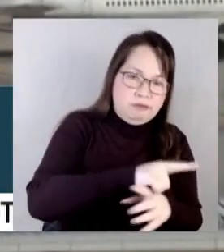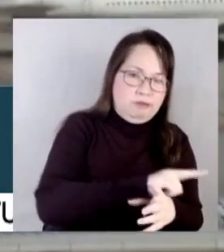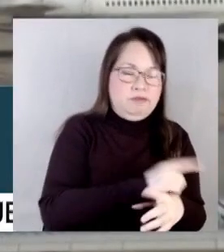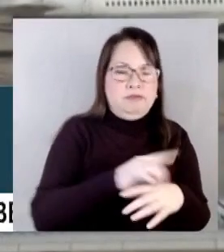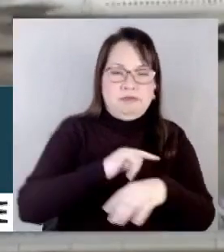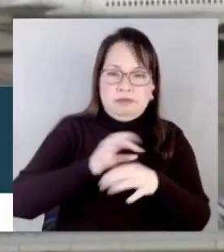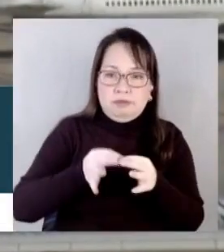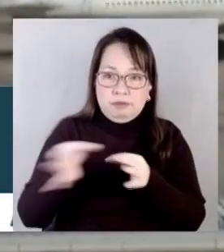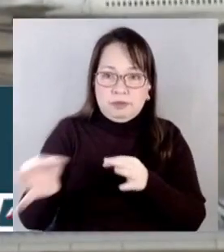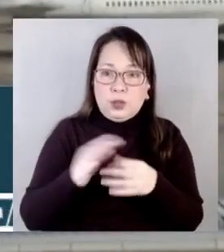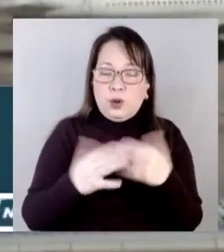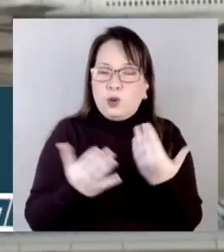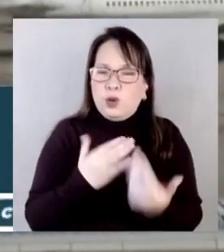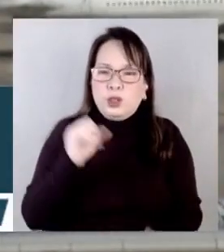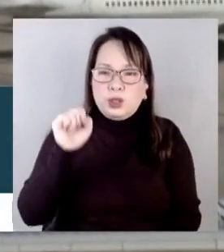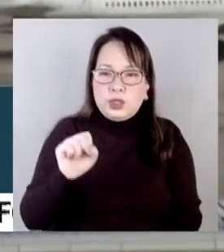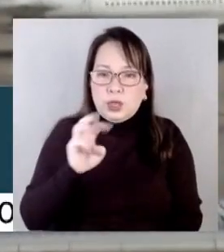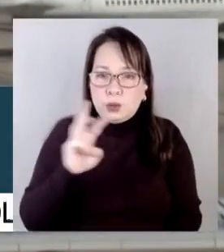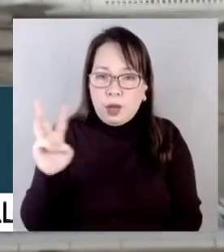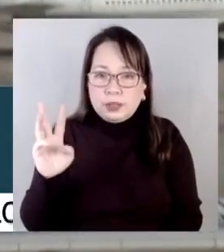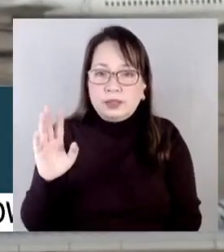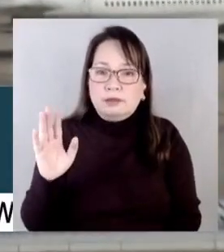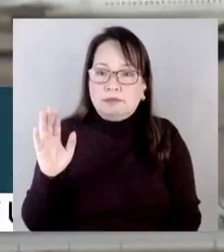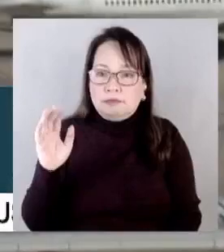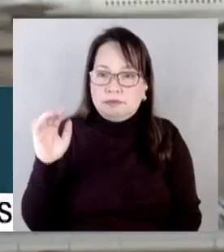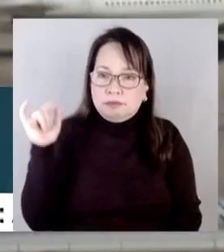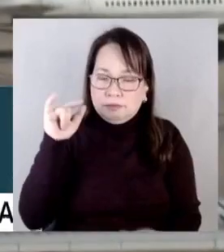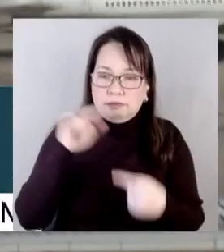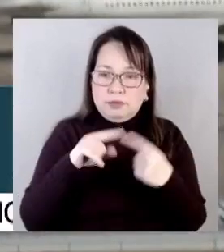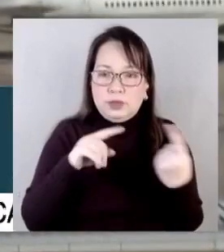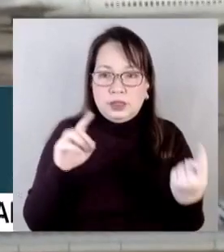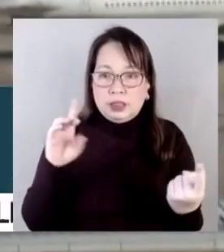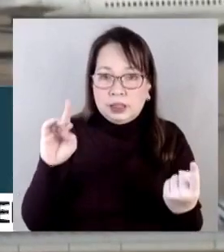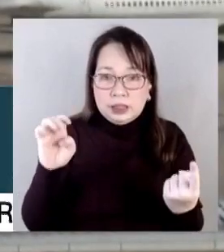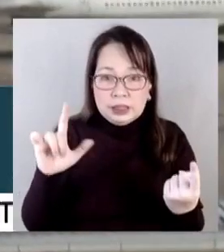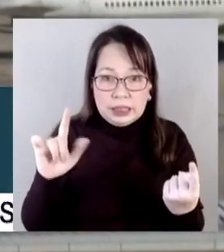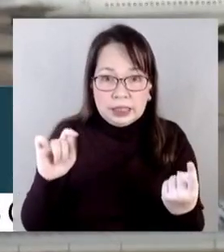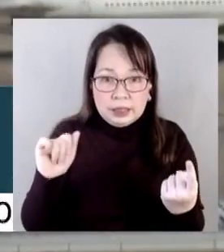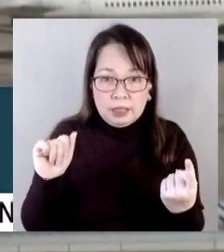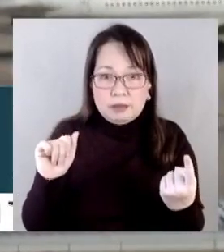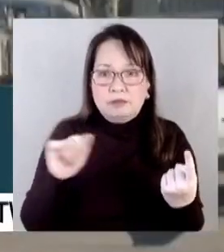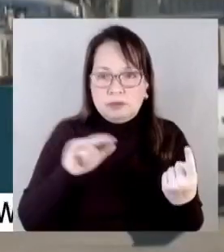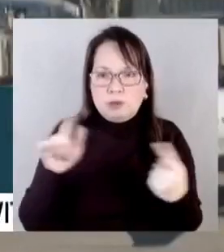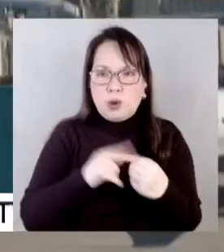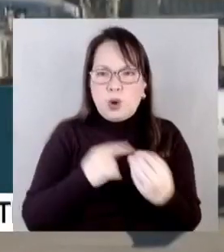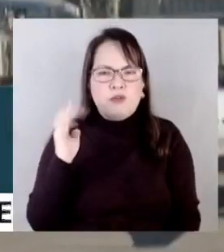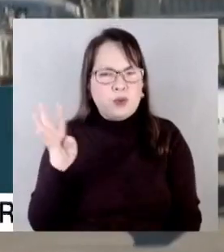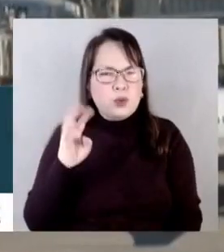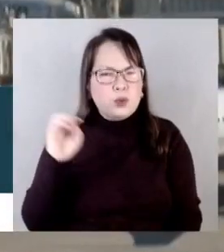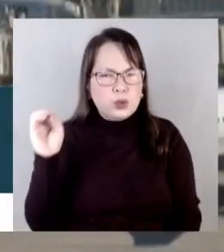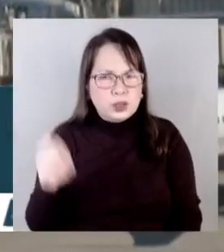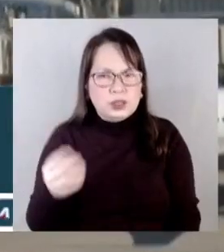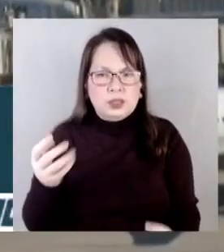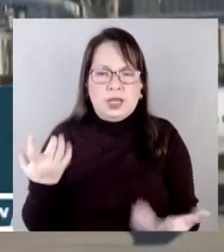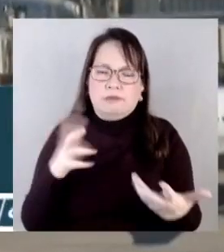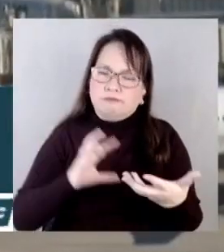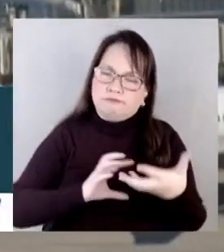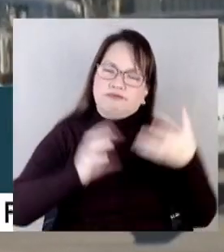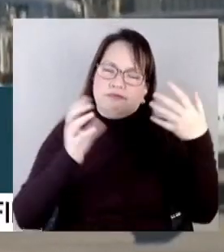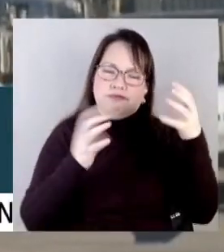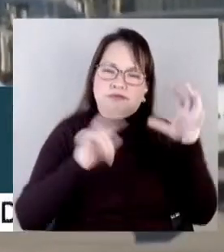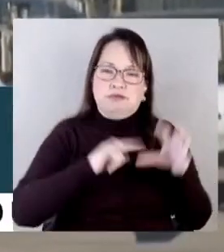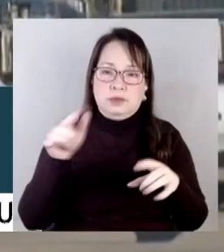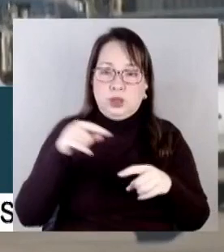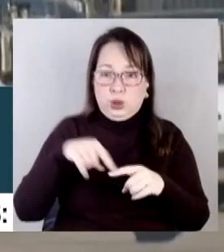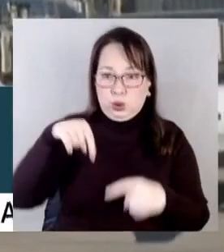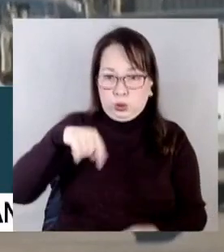namely Southwest Airlines, United, Delta, and American Airlines, all reported 40% or more of flight disruptions. Here in the Bay